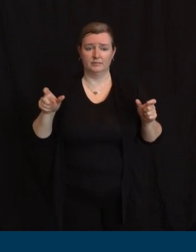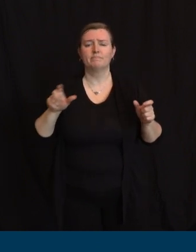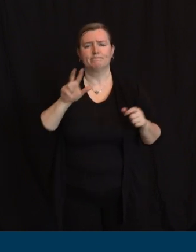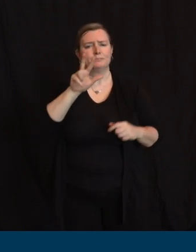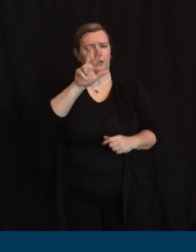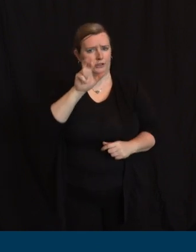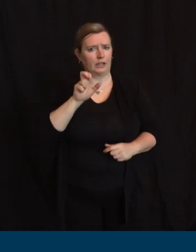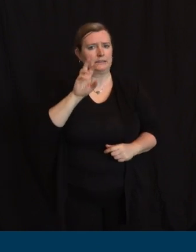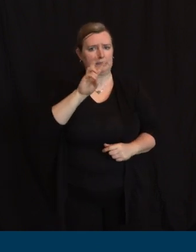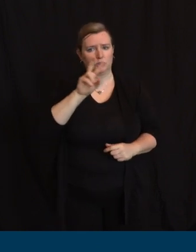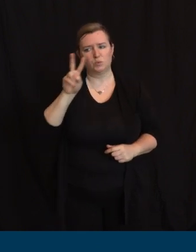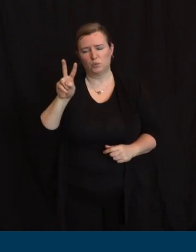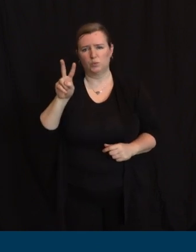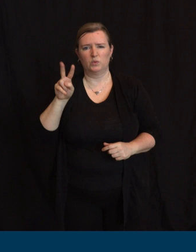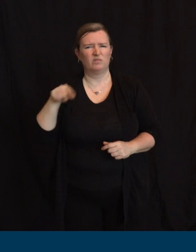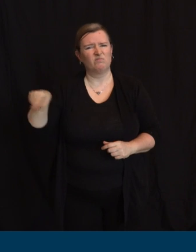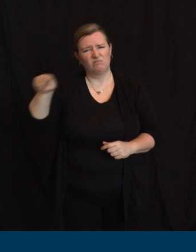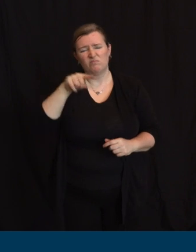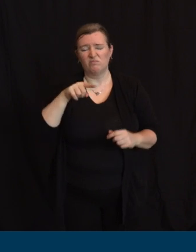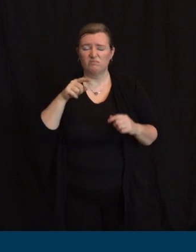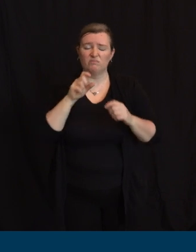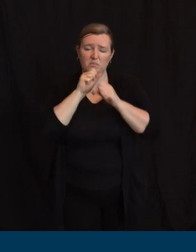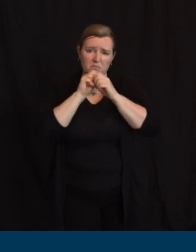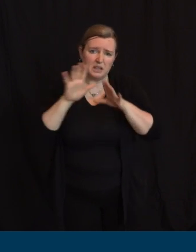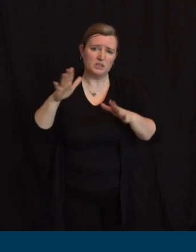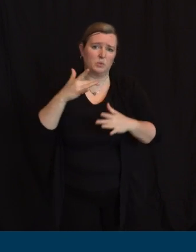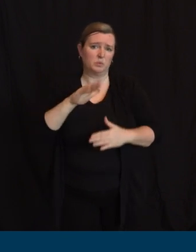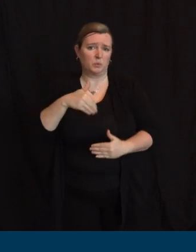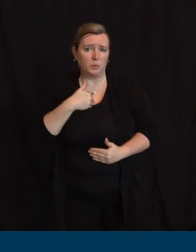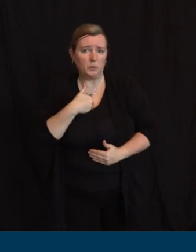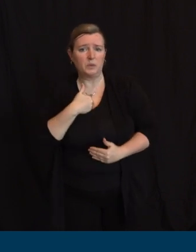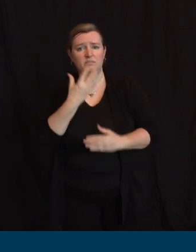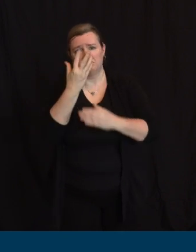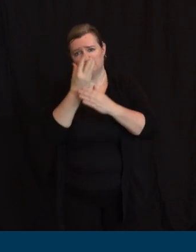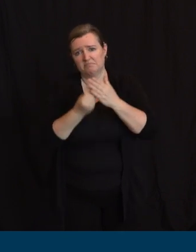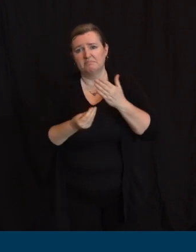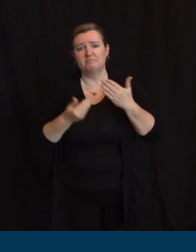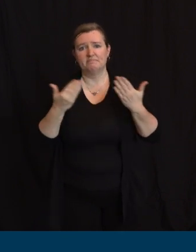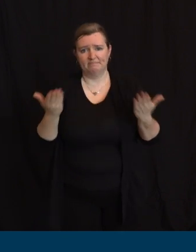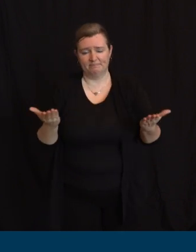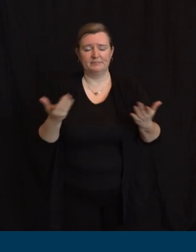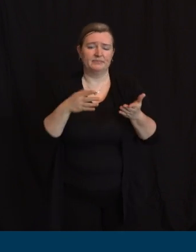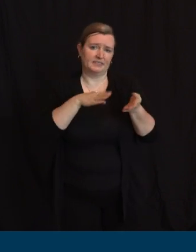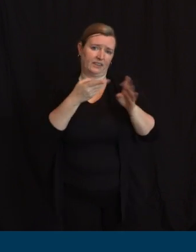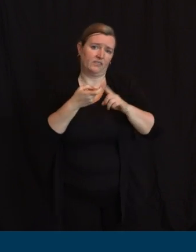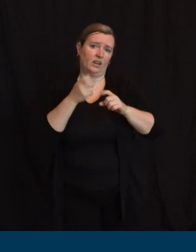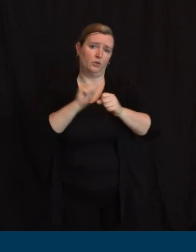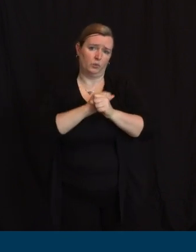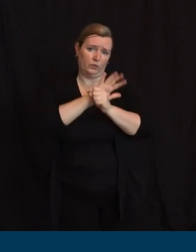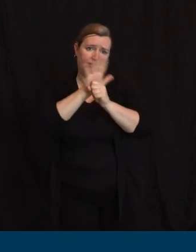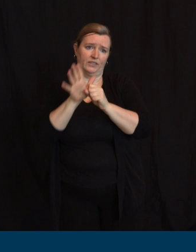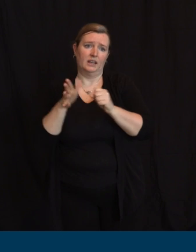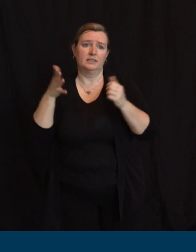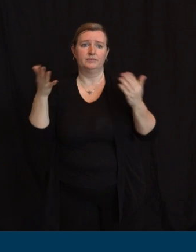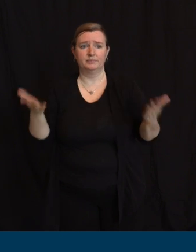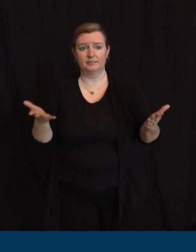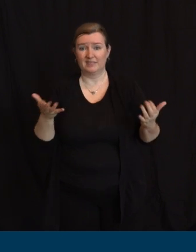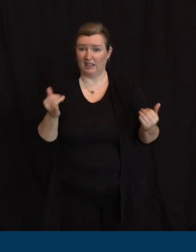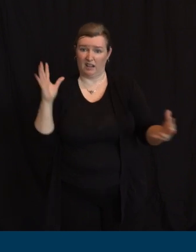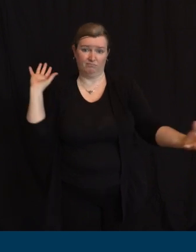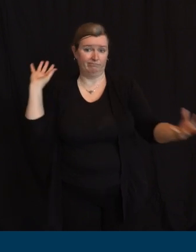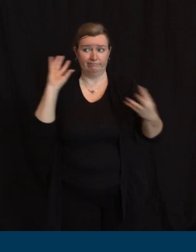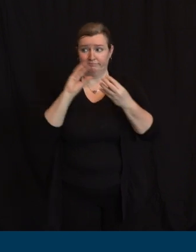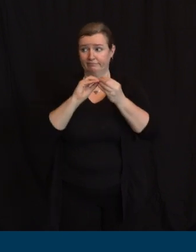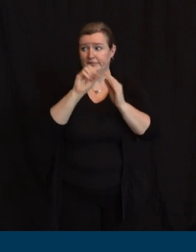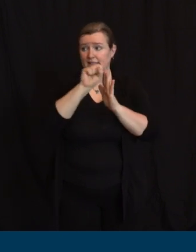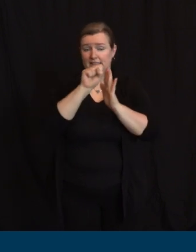of our state and our community due to COVID-19 related complications. Our statewide toll now